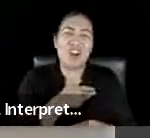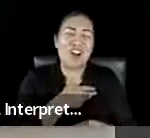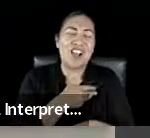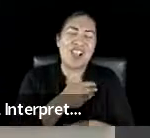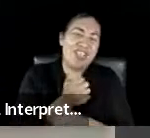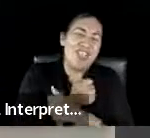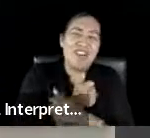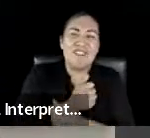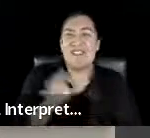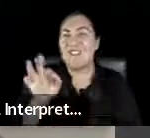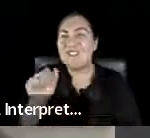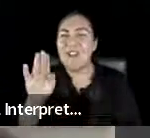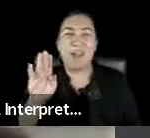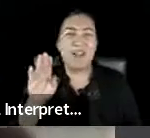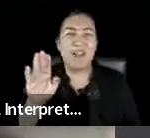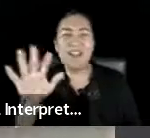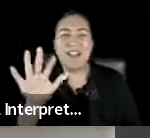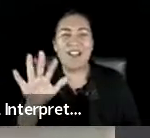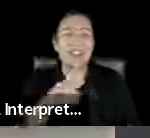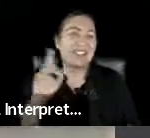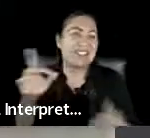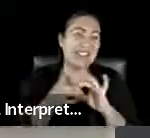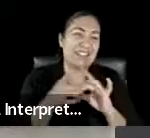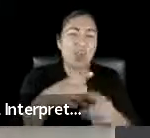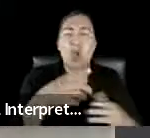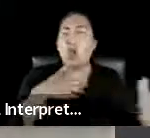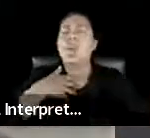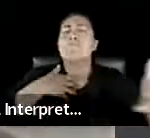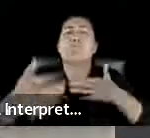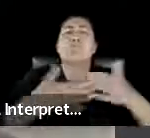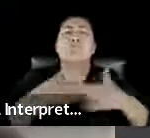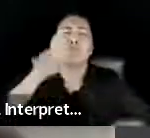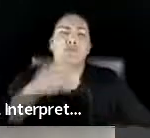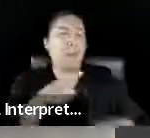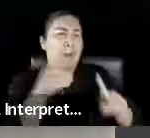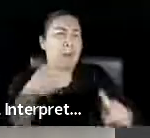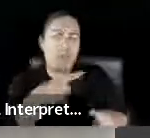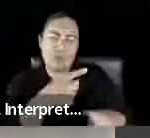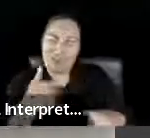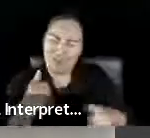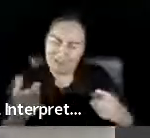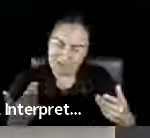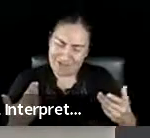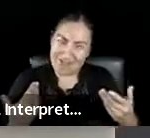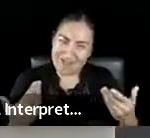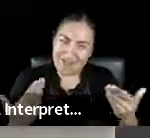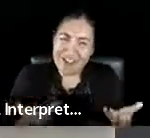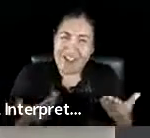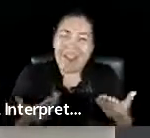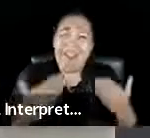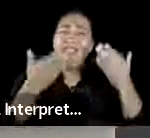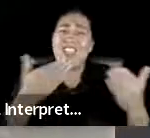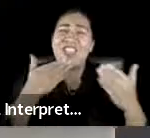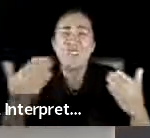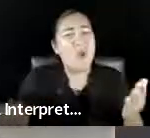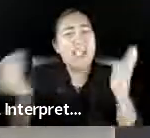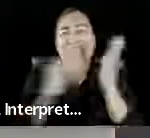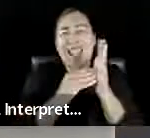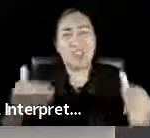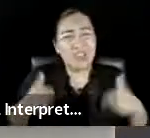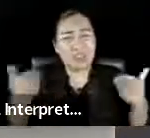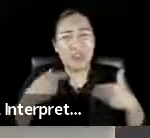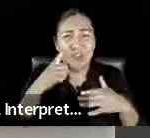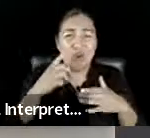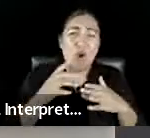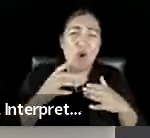stay connected, my friend. And just anything you need from me, you got me. And thank you again to the youth for directing change. The future is